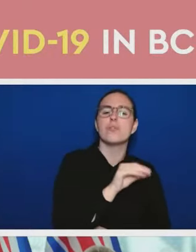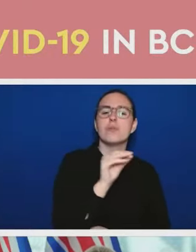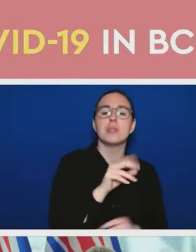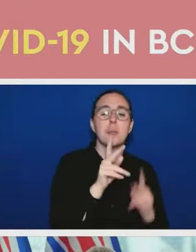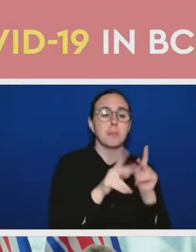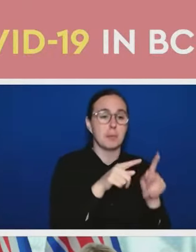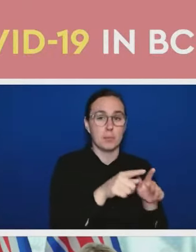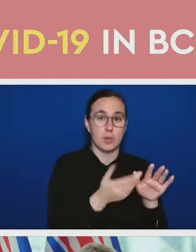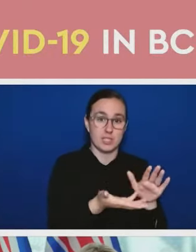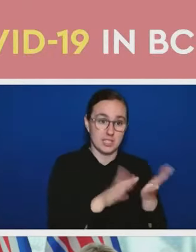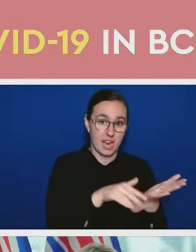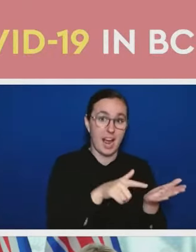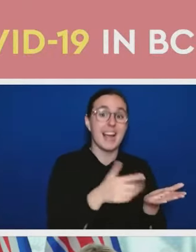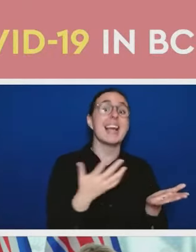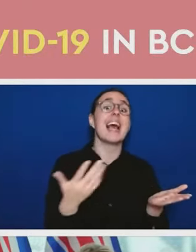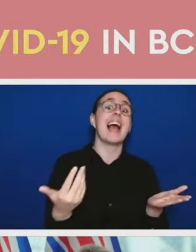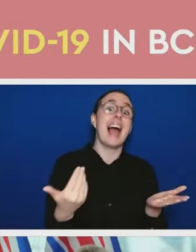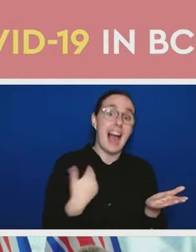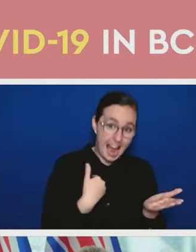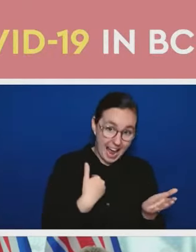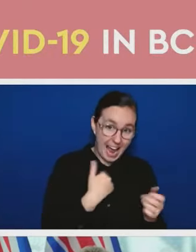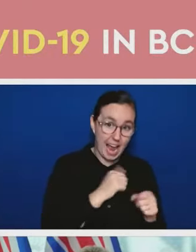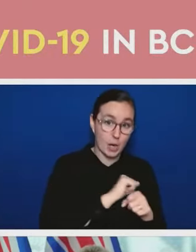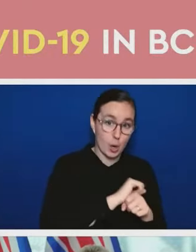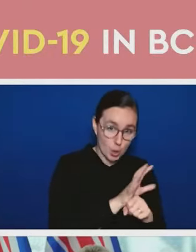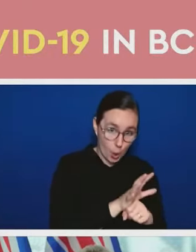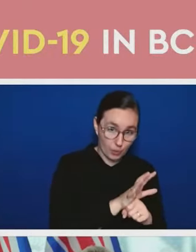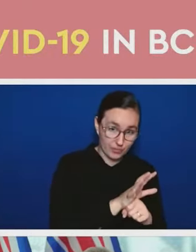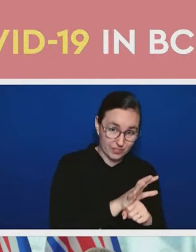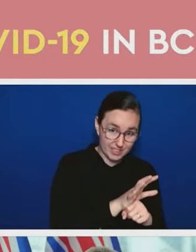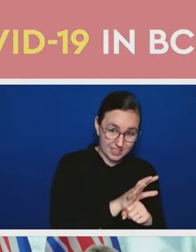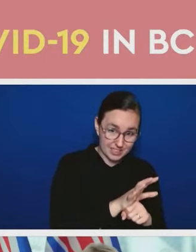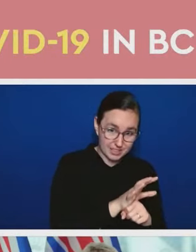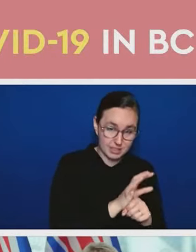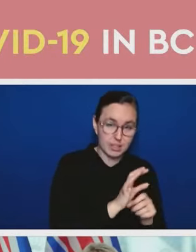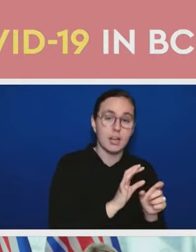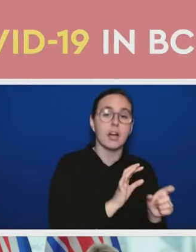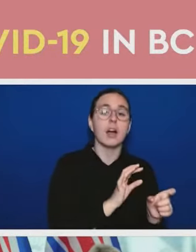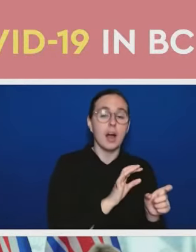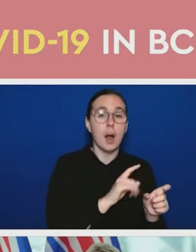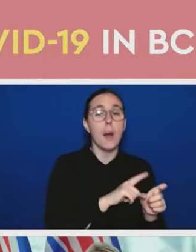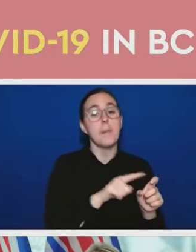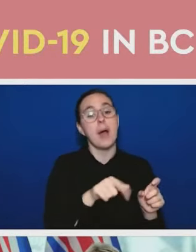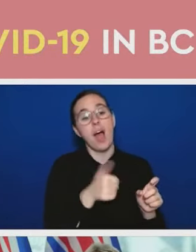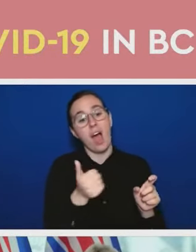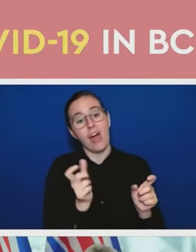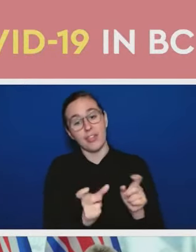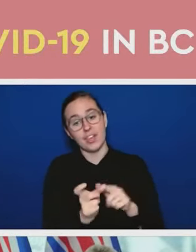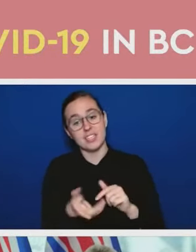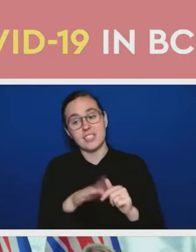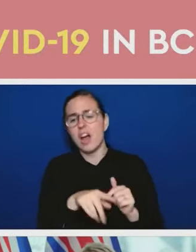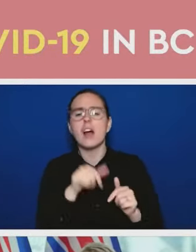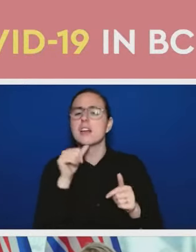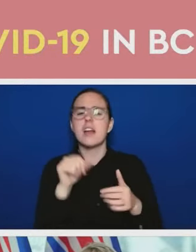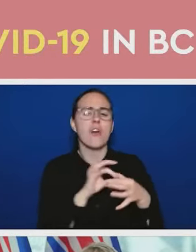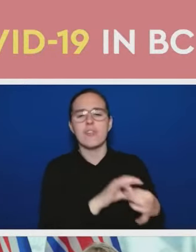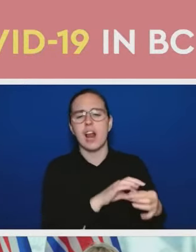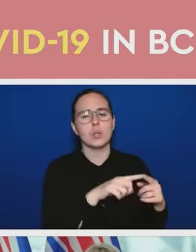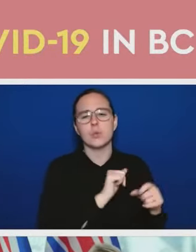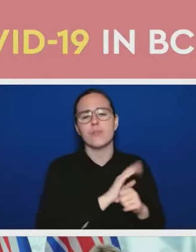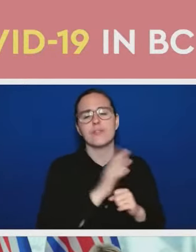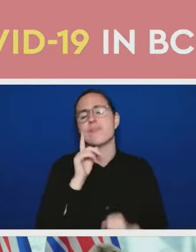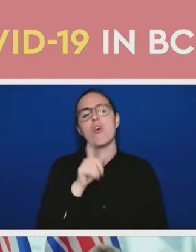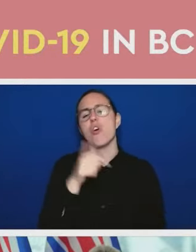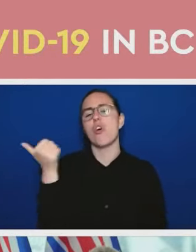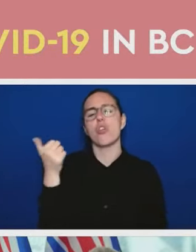So that is important for us to monitor over time, and we'll be continuing to do follow-up with vital stats to make sure that